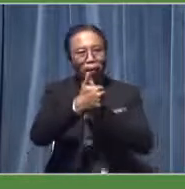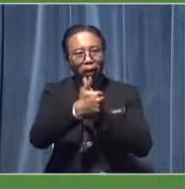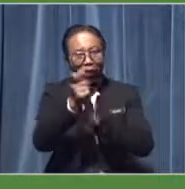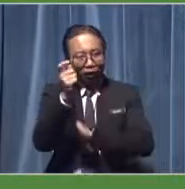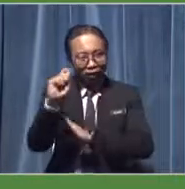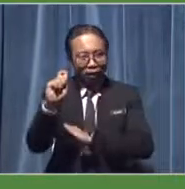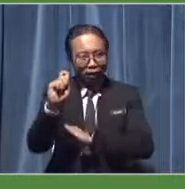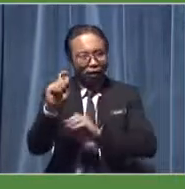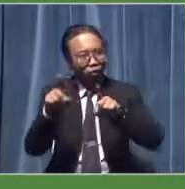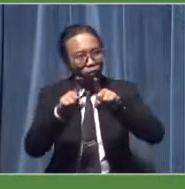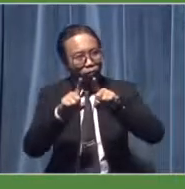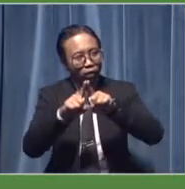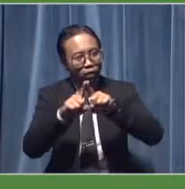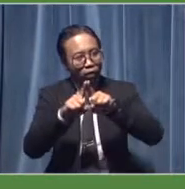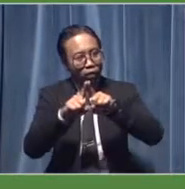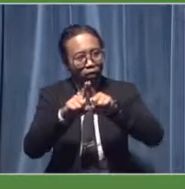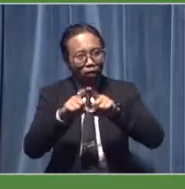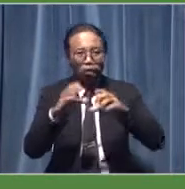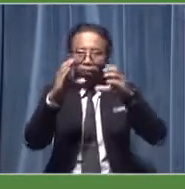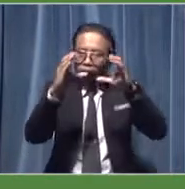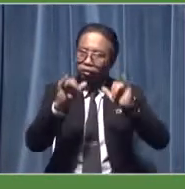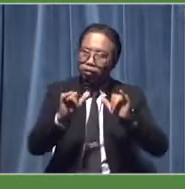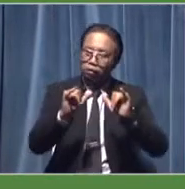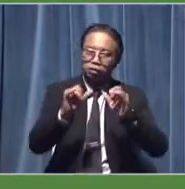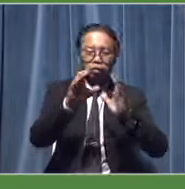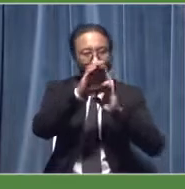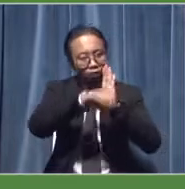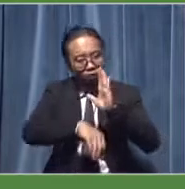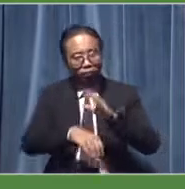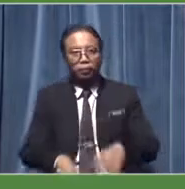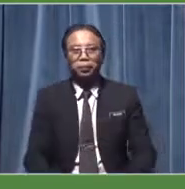the equivalent capacitance.